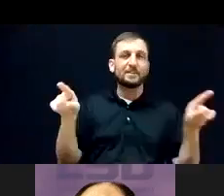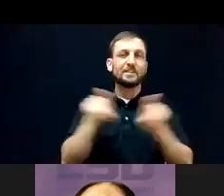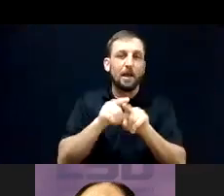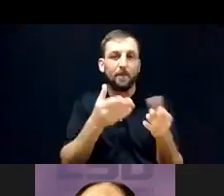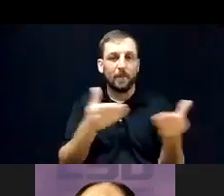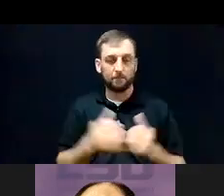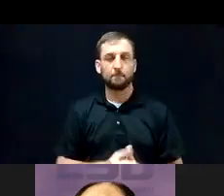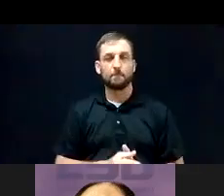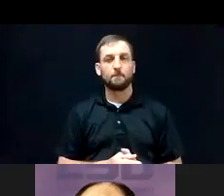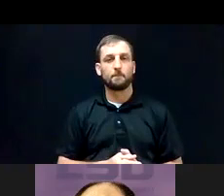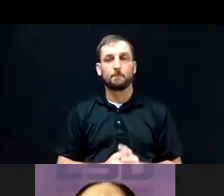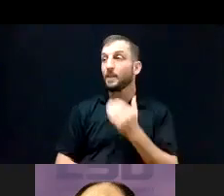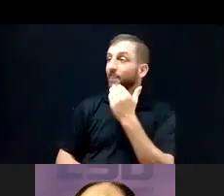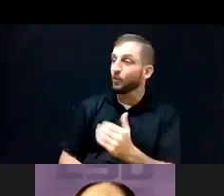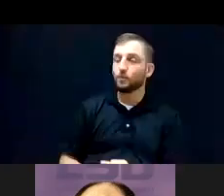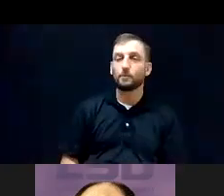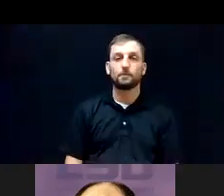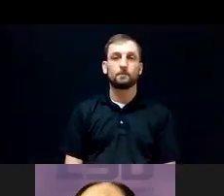Thank you very much.